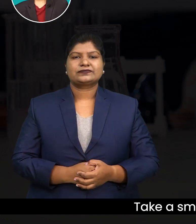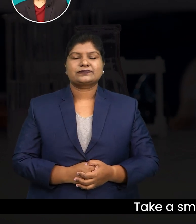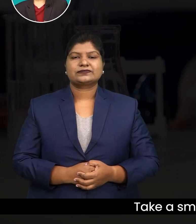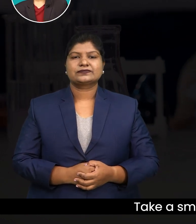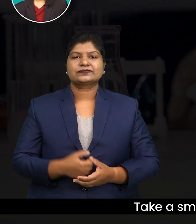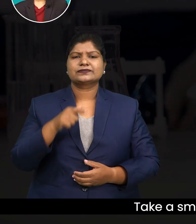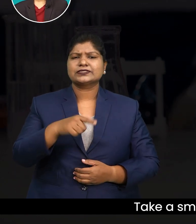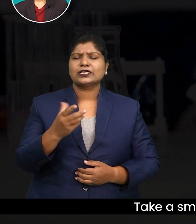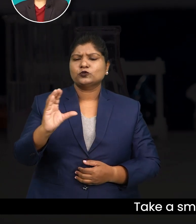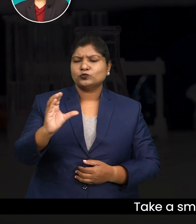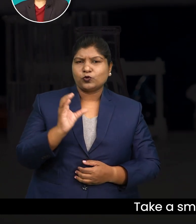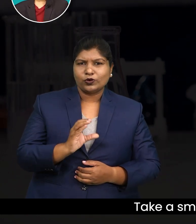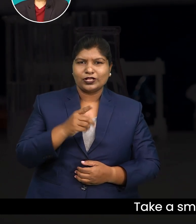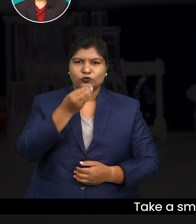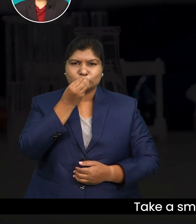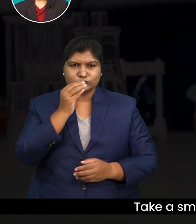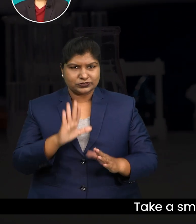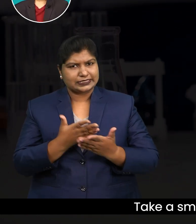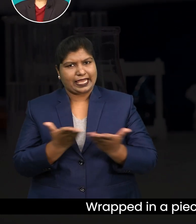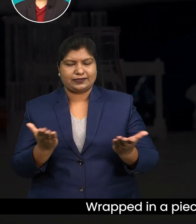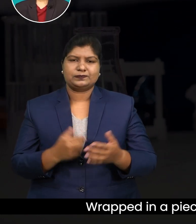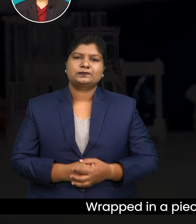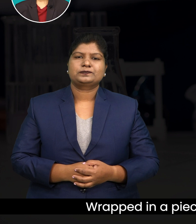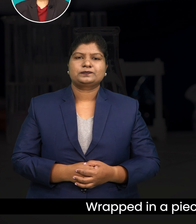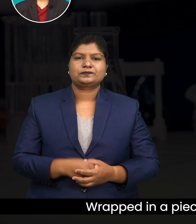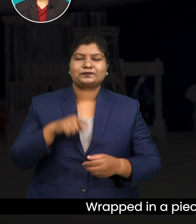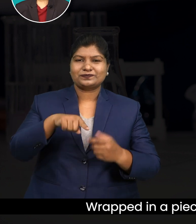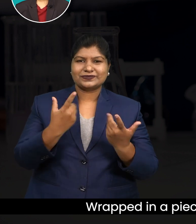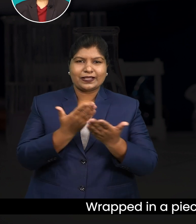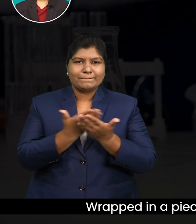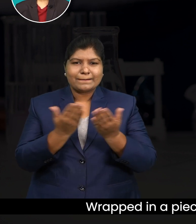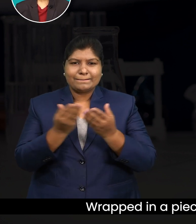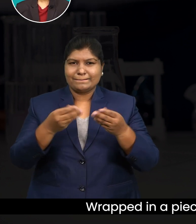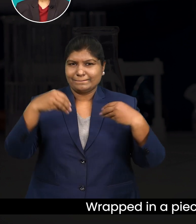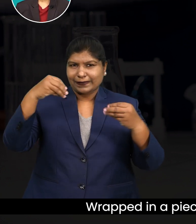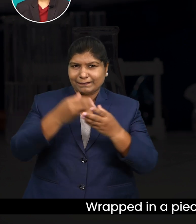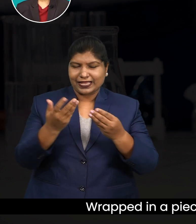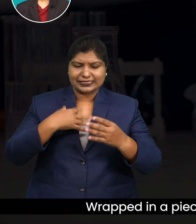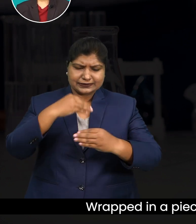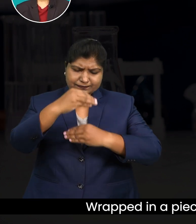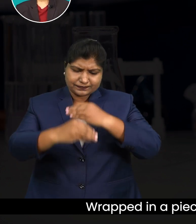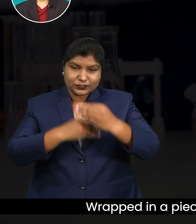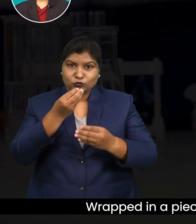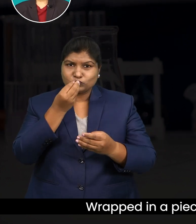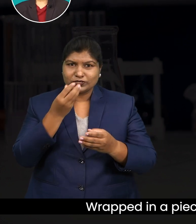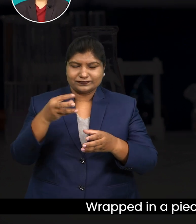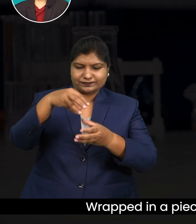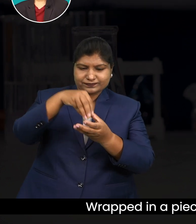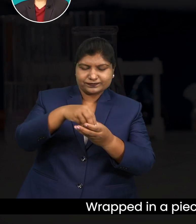Take a small quantity of a food item wrapped in a piece of paper and crush it.